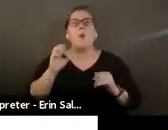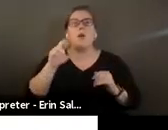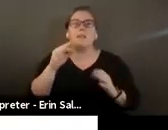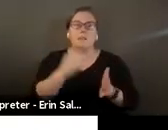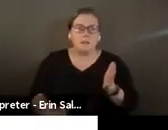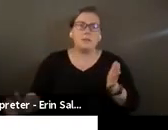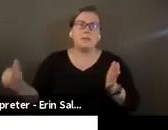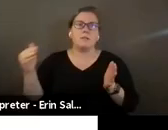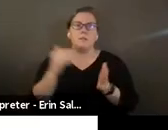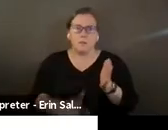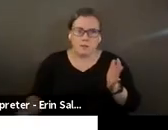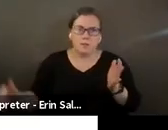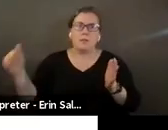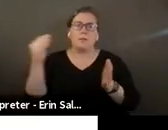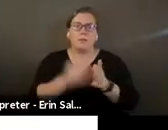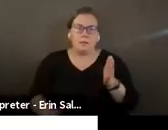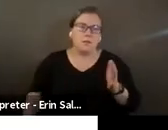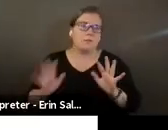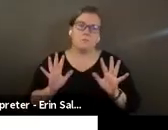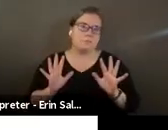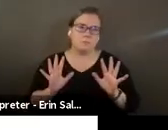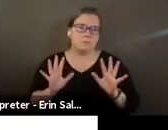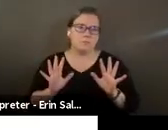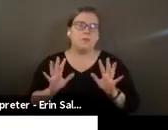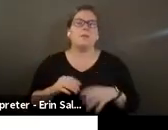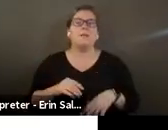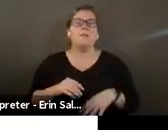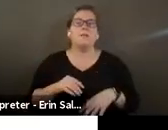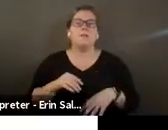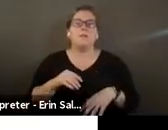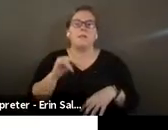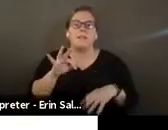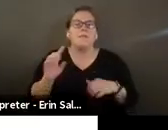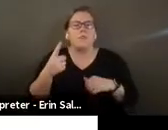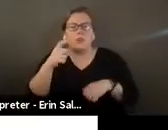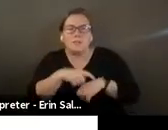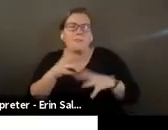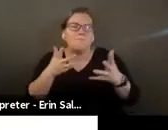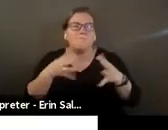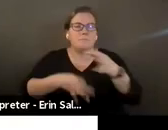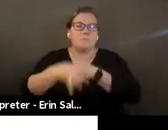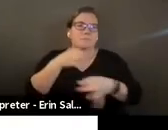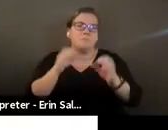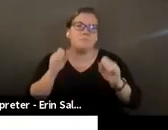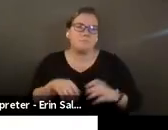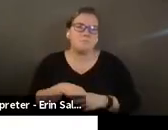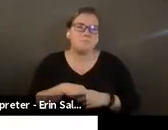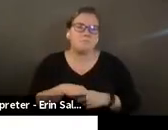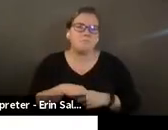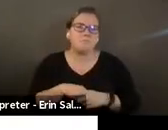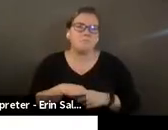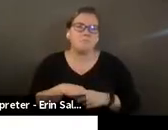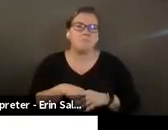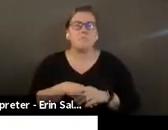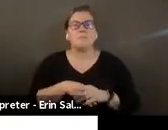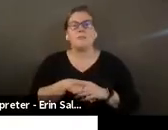reoccurring, we can certainly get those types of things worked out for you. In the event that, and I know I keep